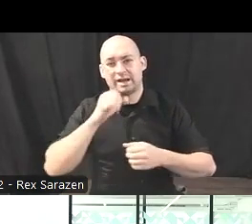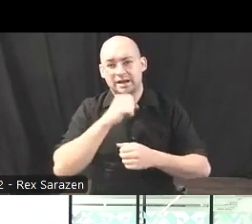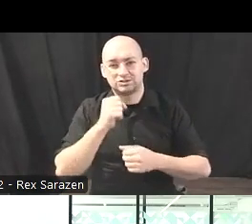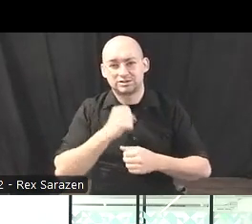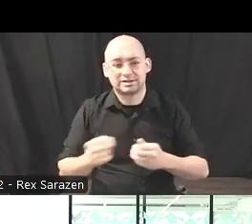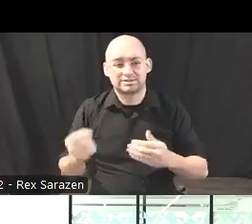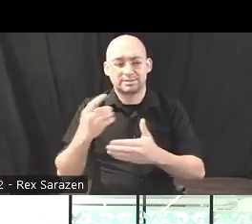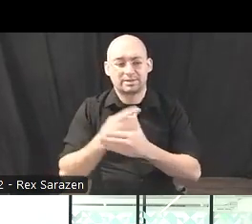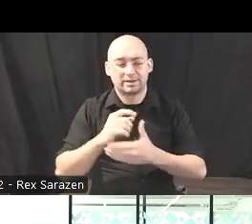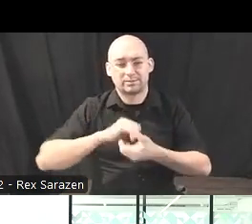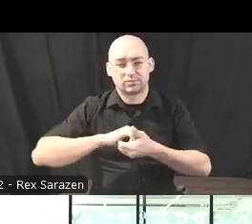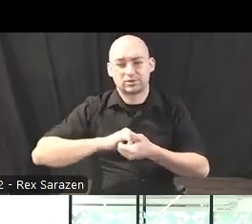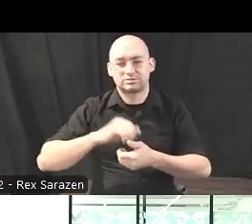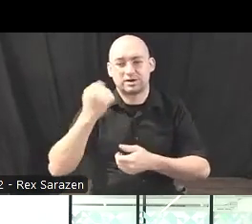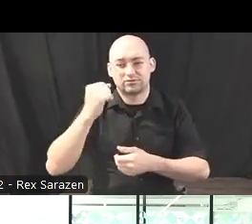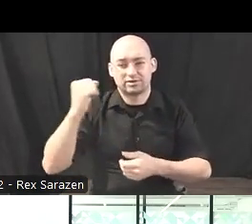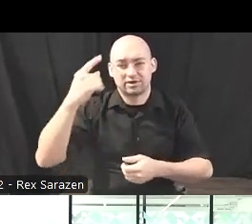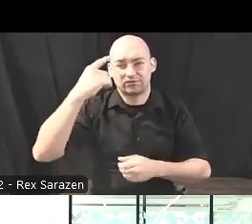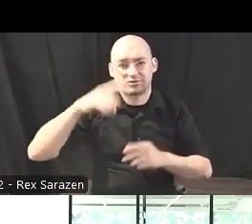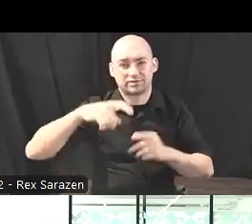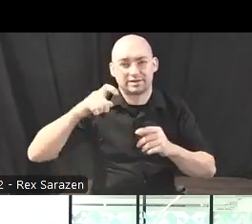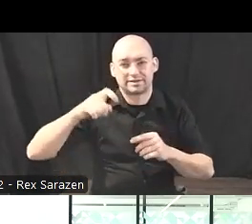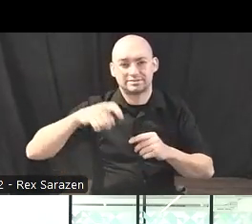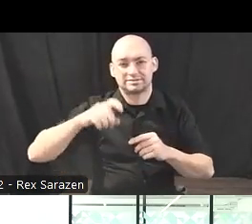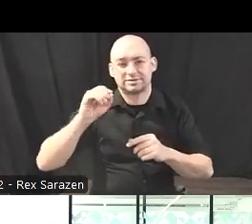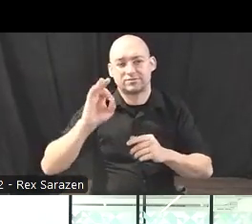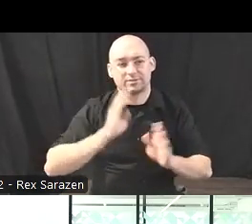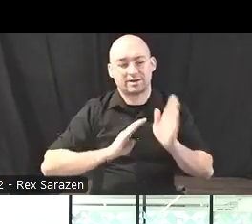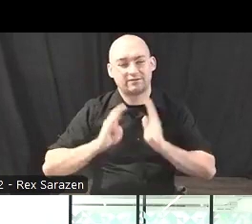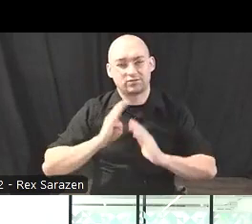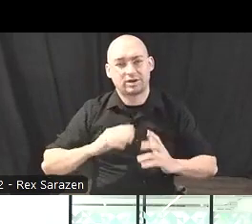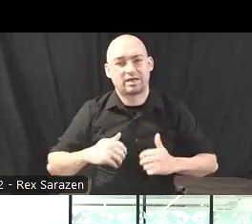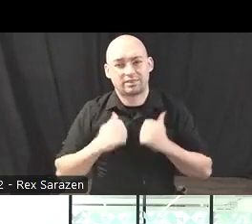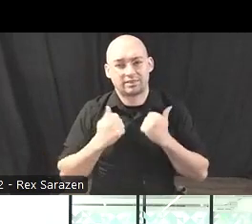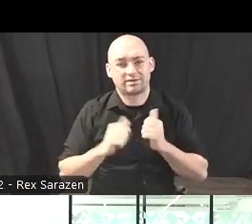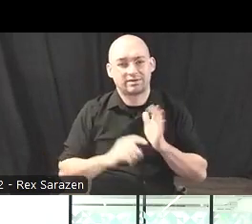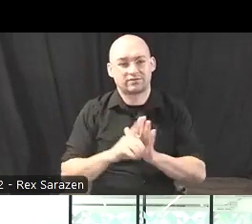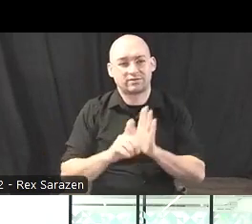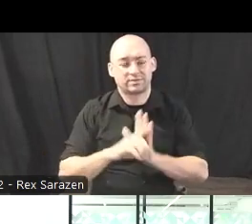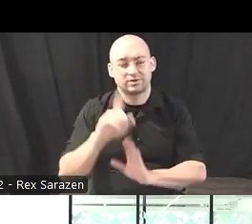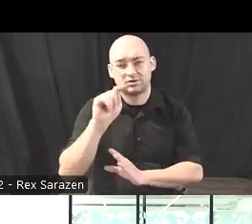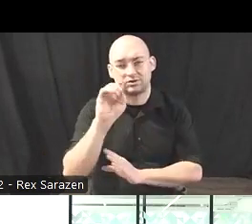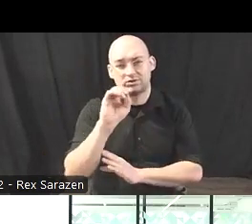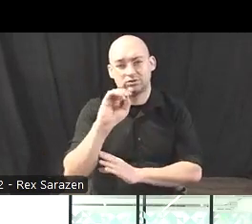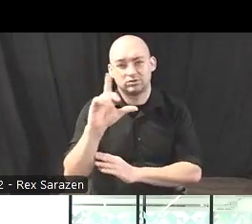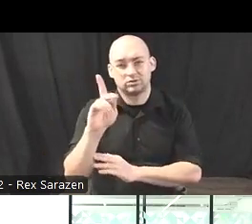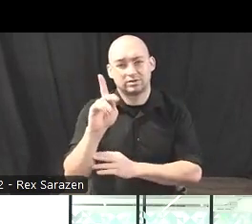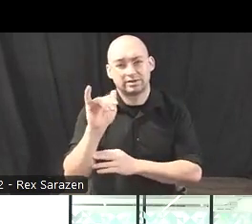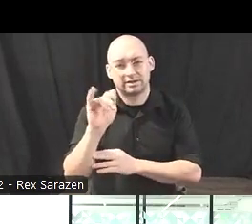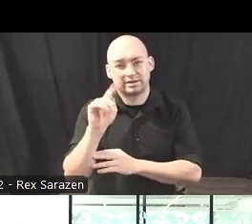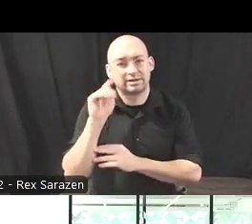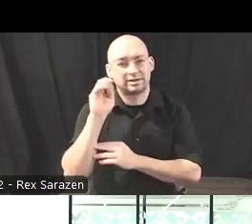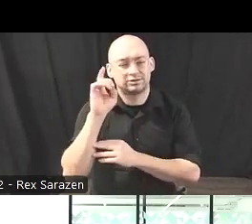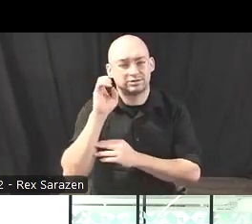elevating and advocating for the needs of behavioral health. So we're going to be developing a toolkit to educate how our